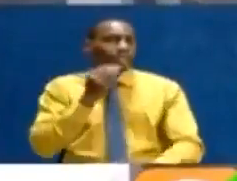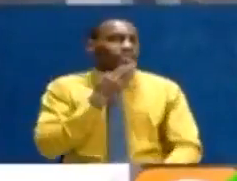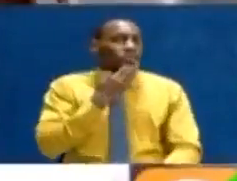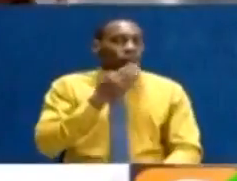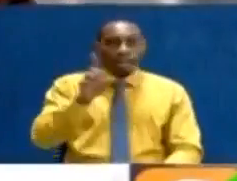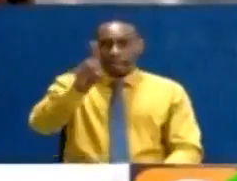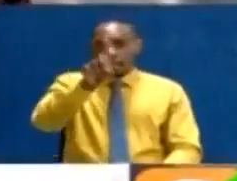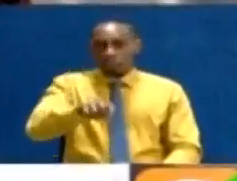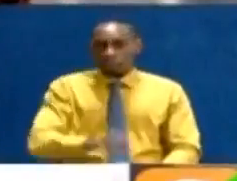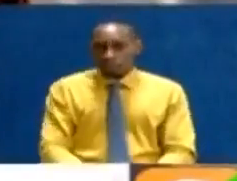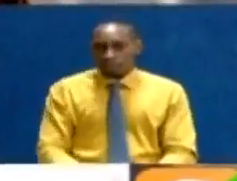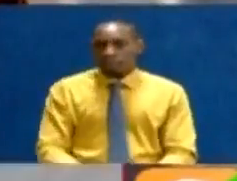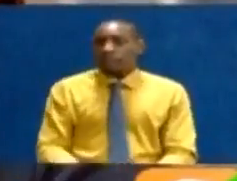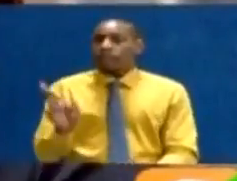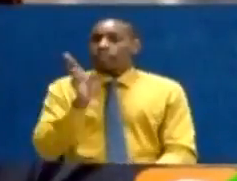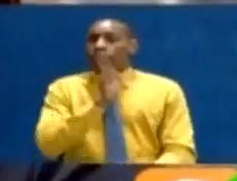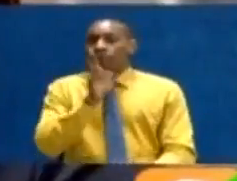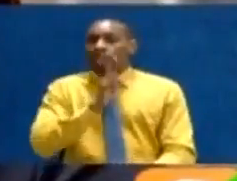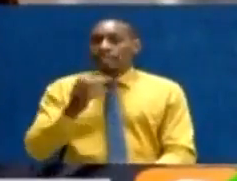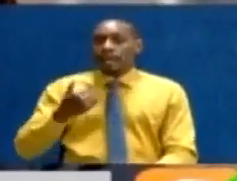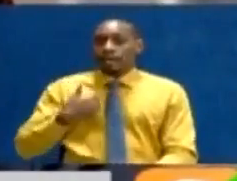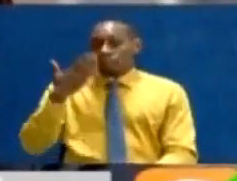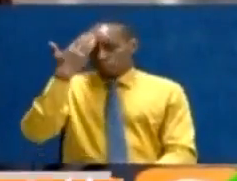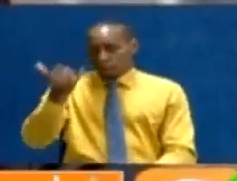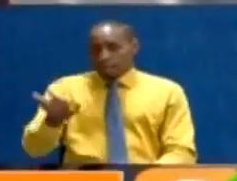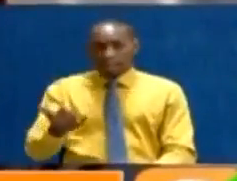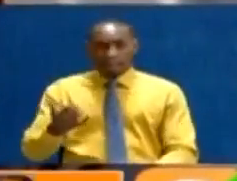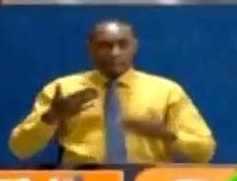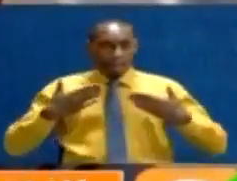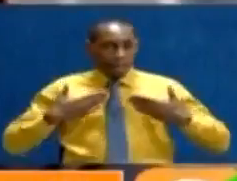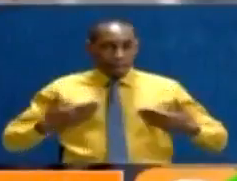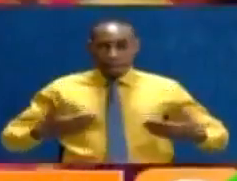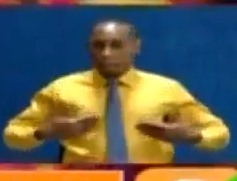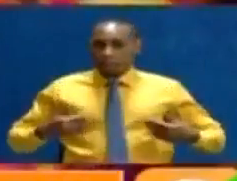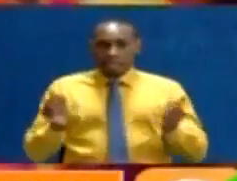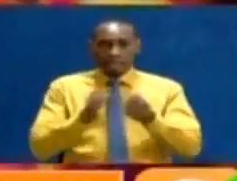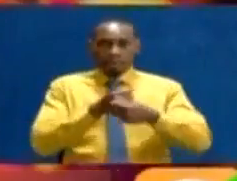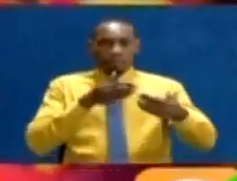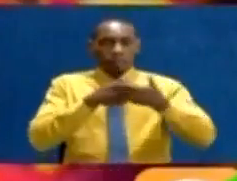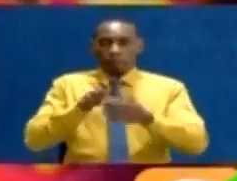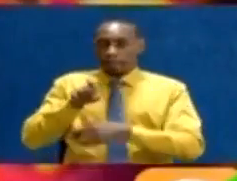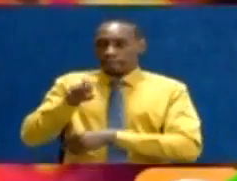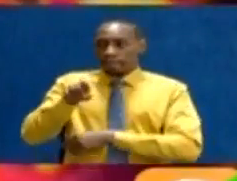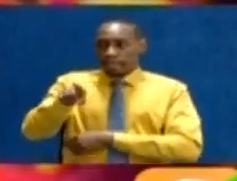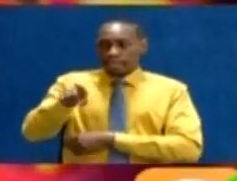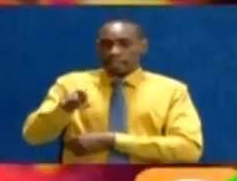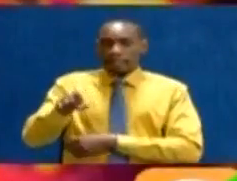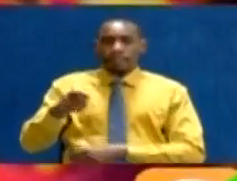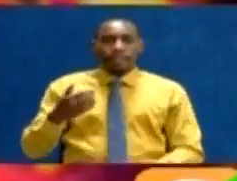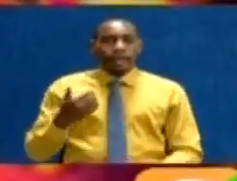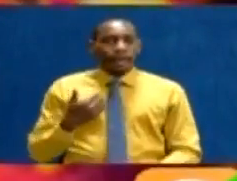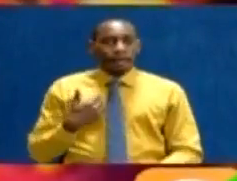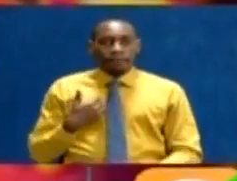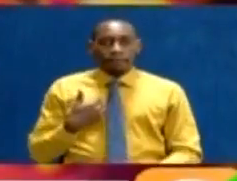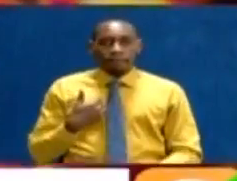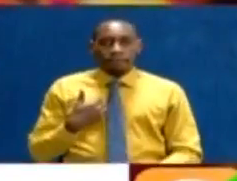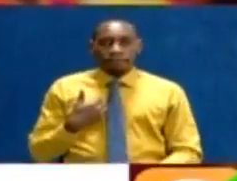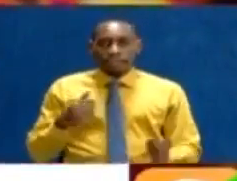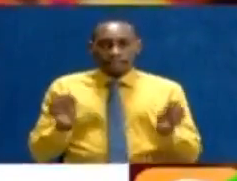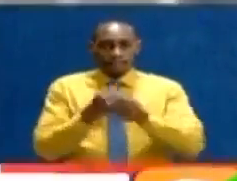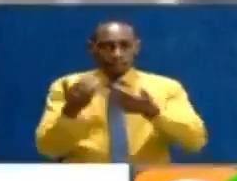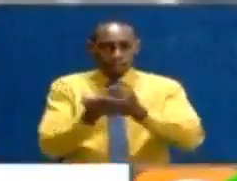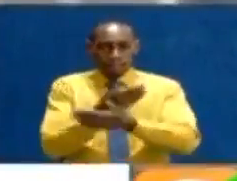diabetes? They are at risk because their immunity cannot keep the virus at bay. You have immune cells that cannot get rid